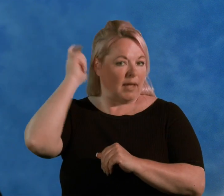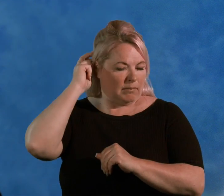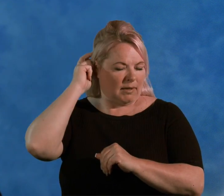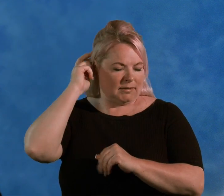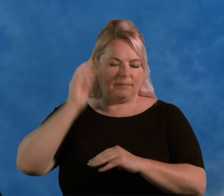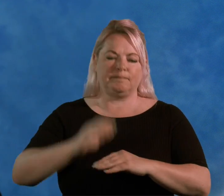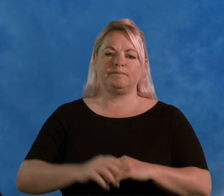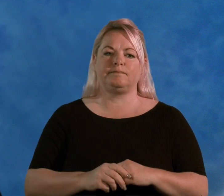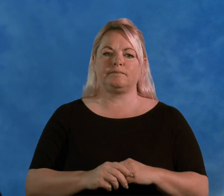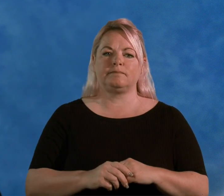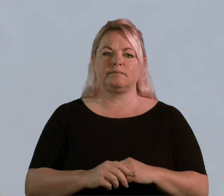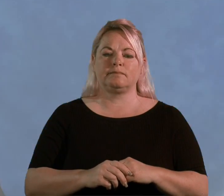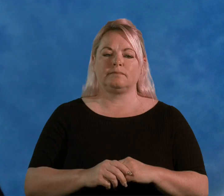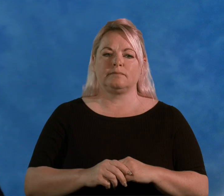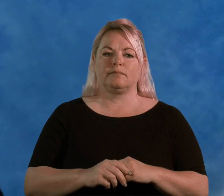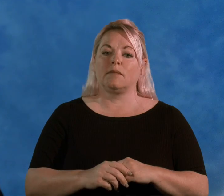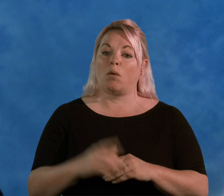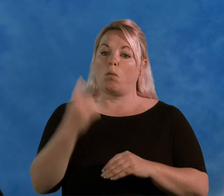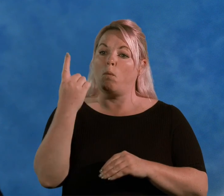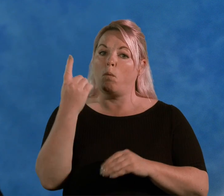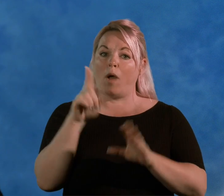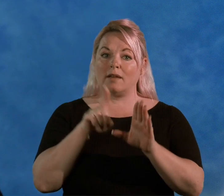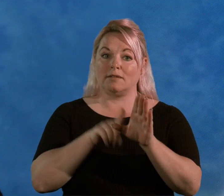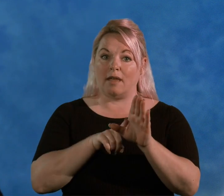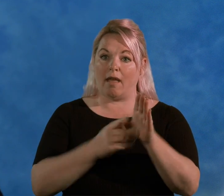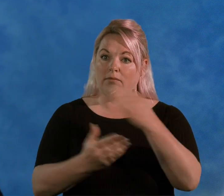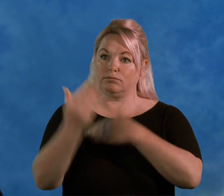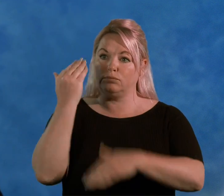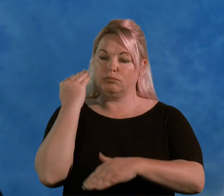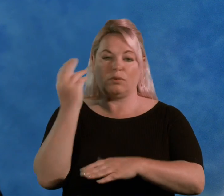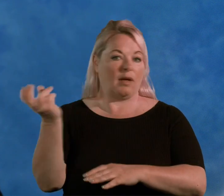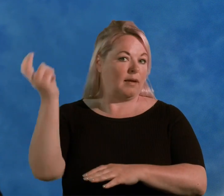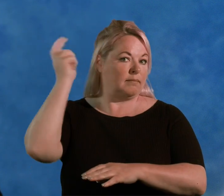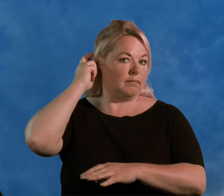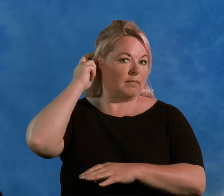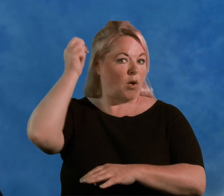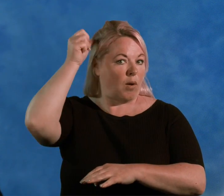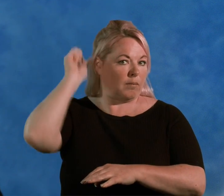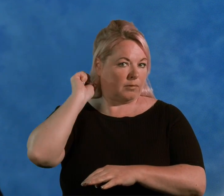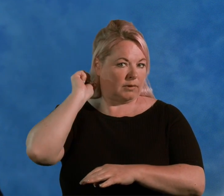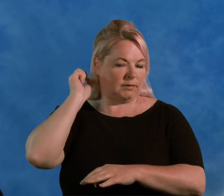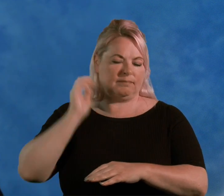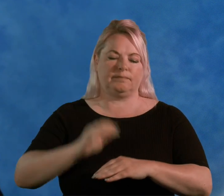for a cochlear implant. And it's now a year since I was actually implanted.